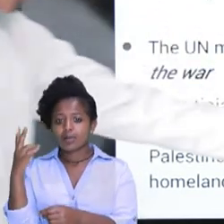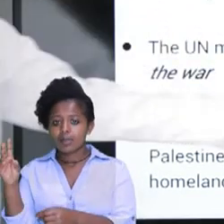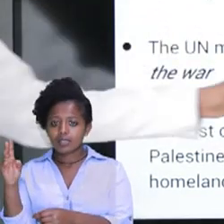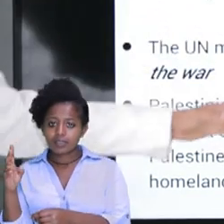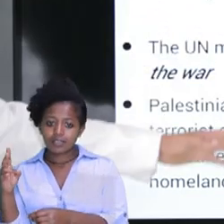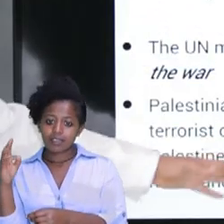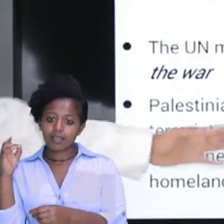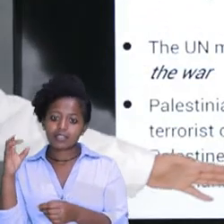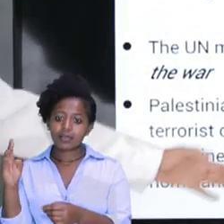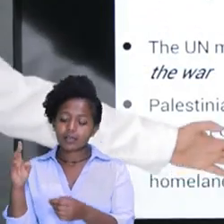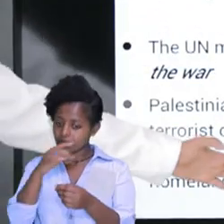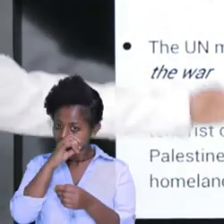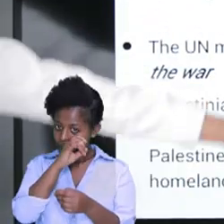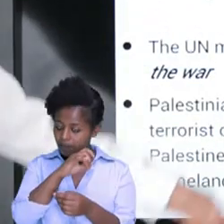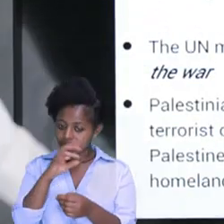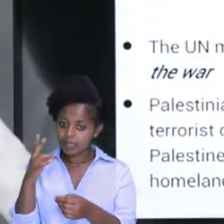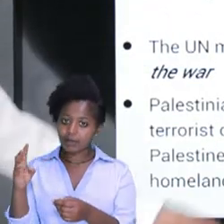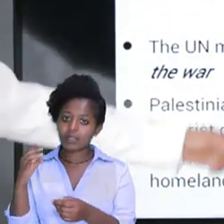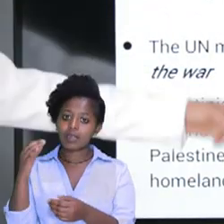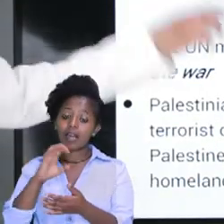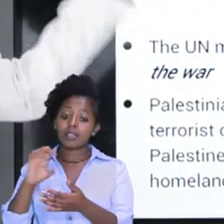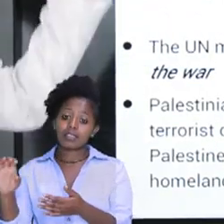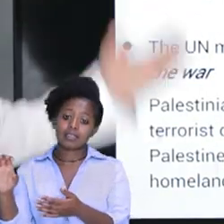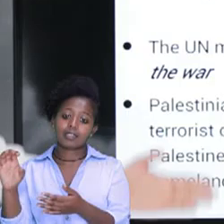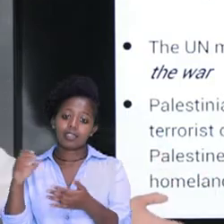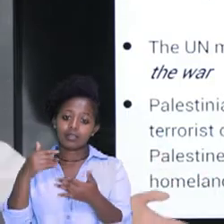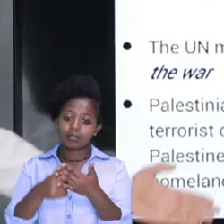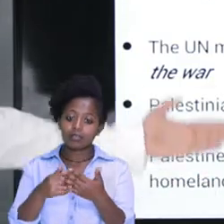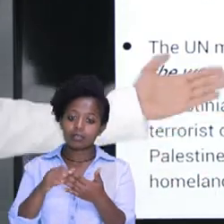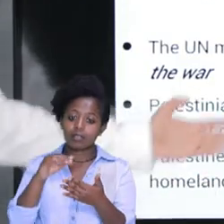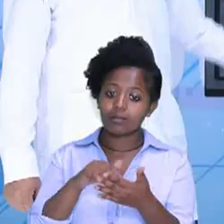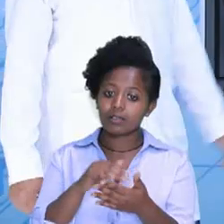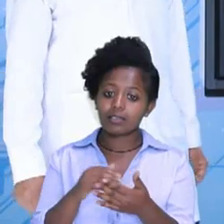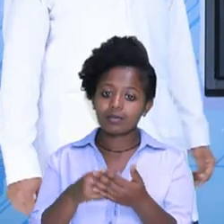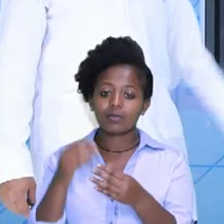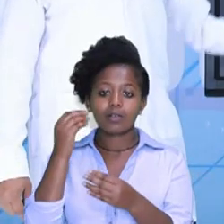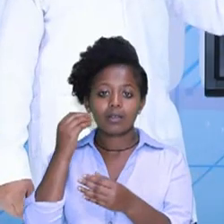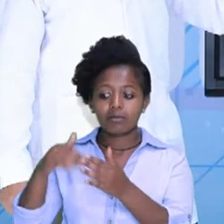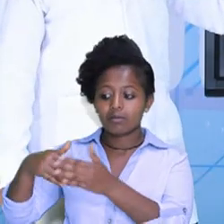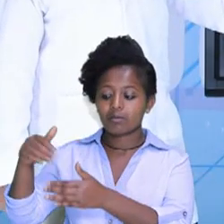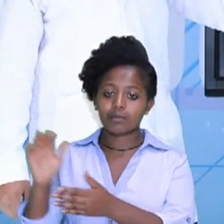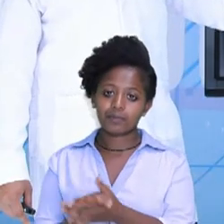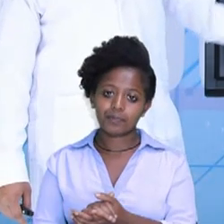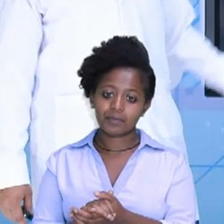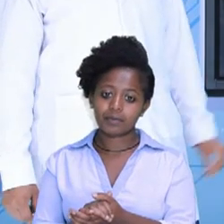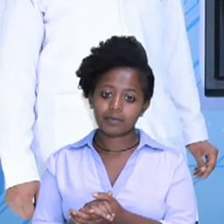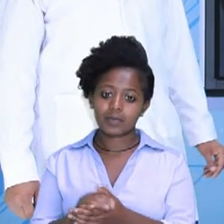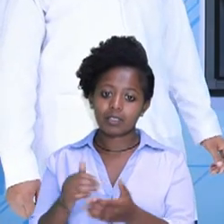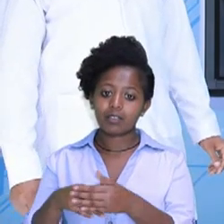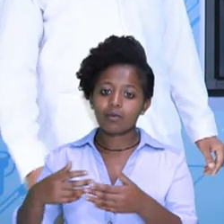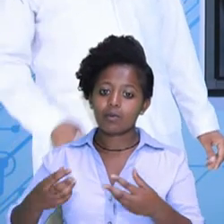750,000 Palestinian Arabs leave the country that had been their homeland. They leave the